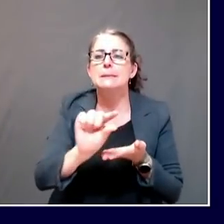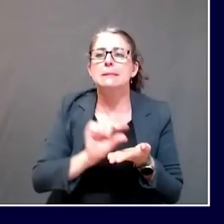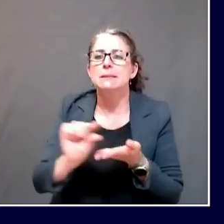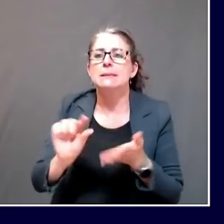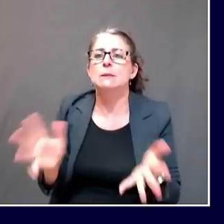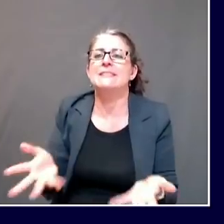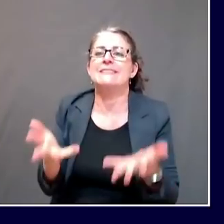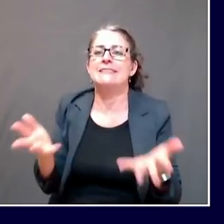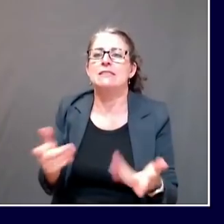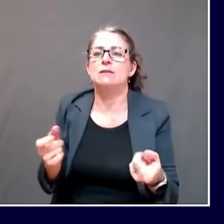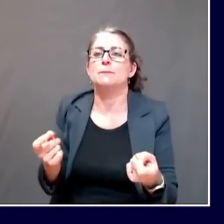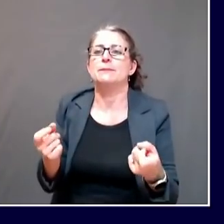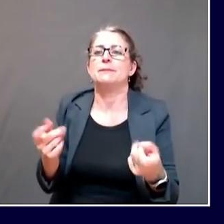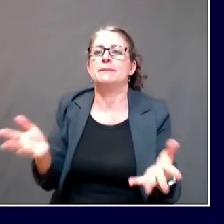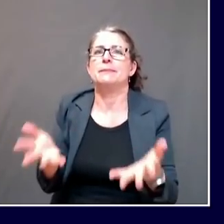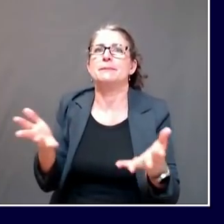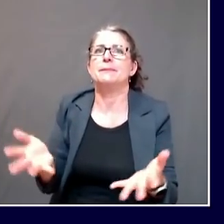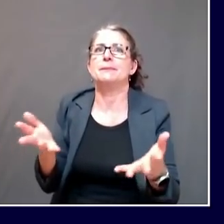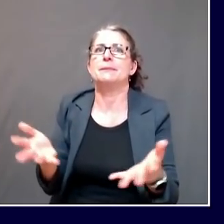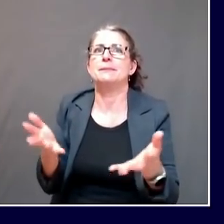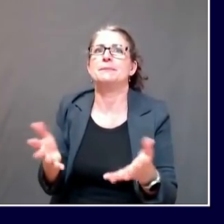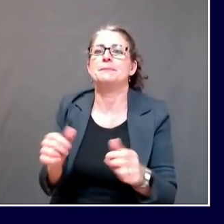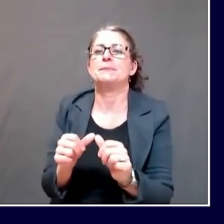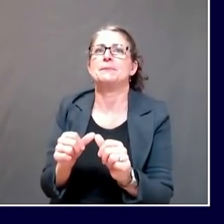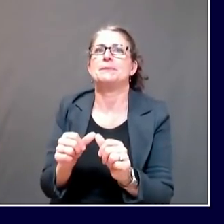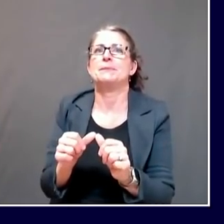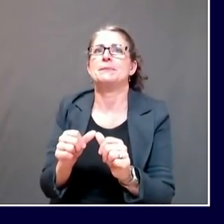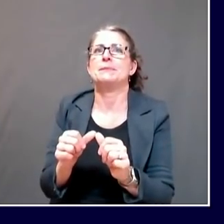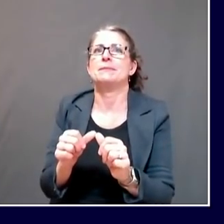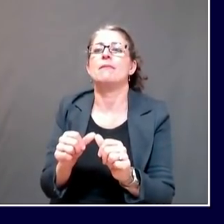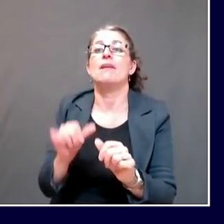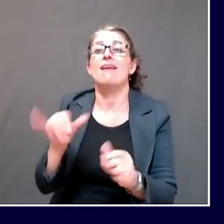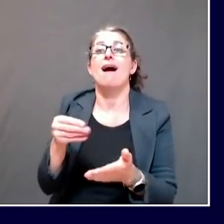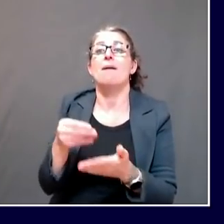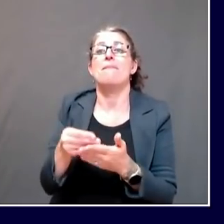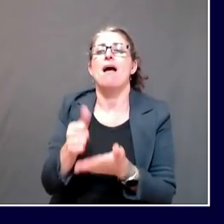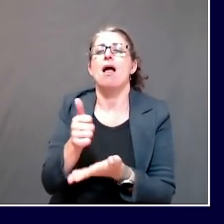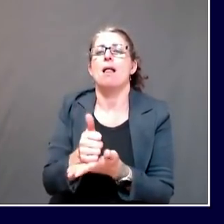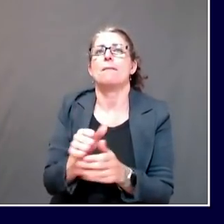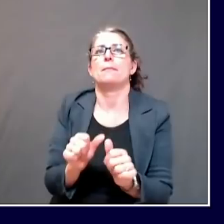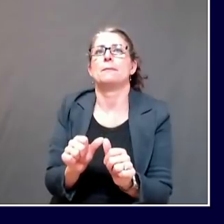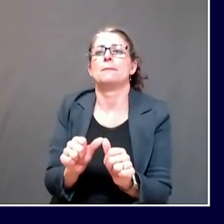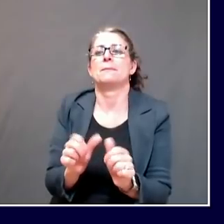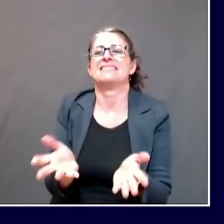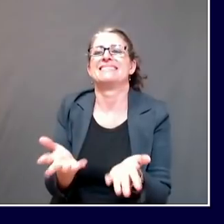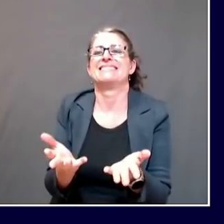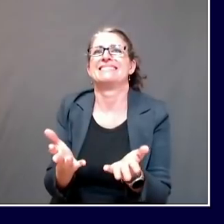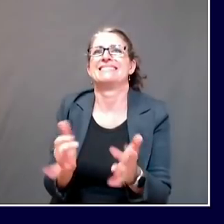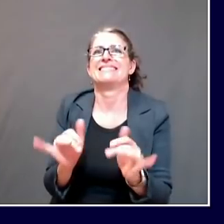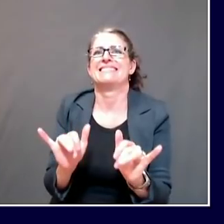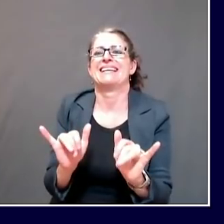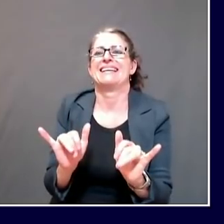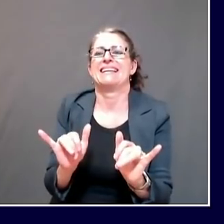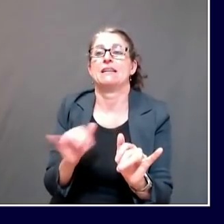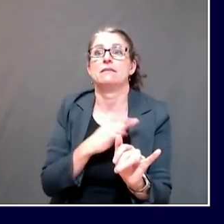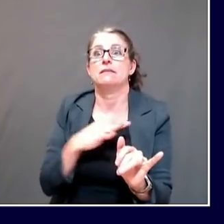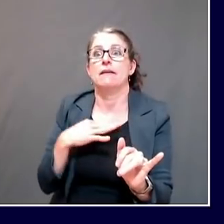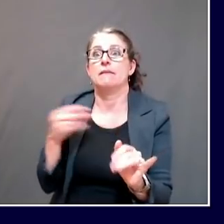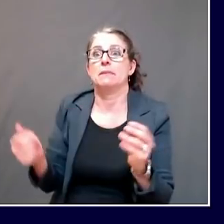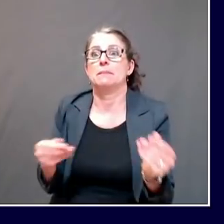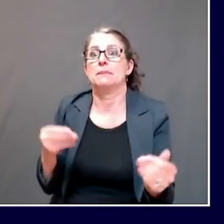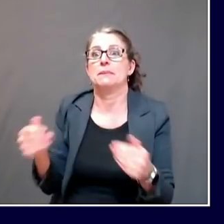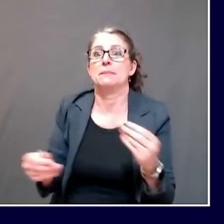to maintain employment, to become more sustainable in the long term, to help prepare for the winter